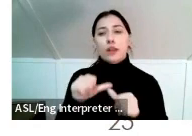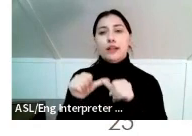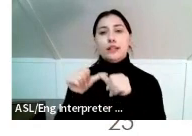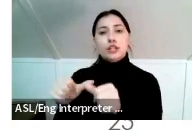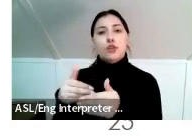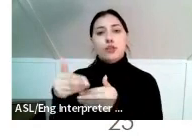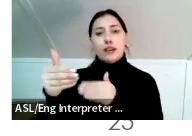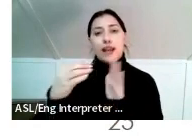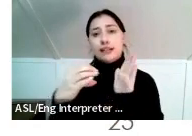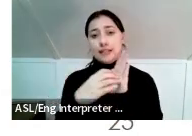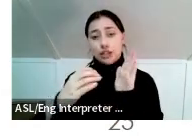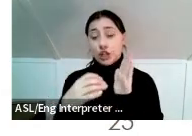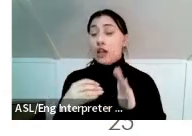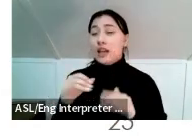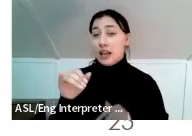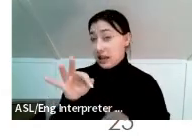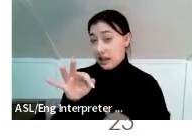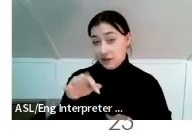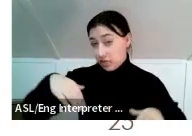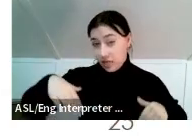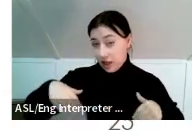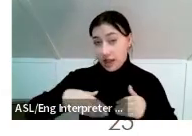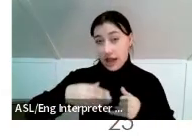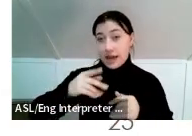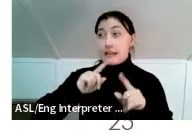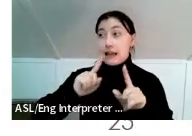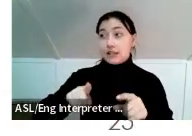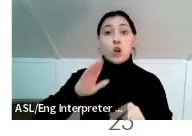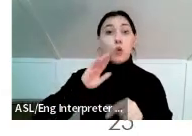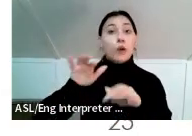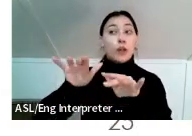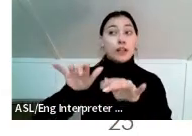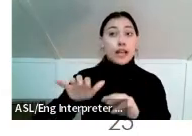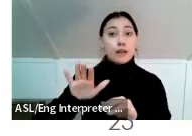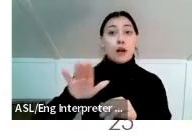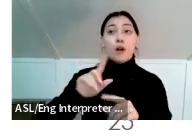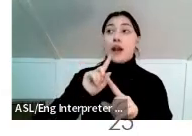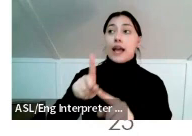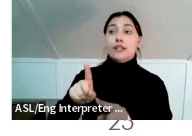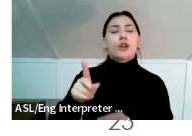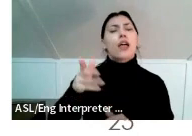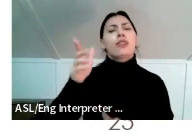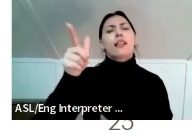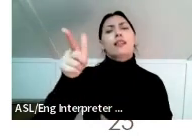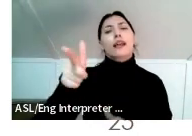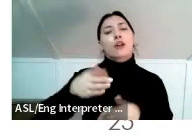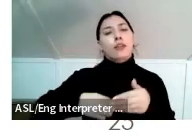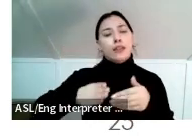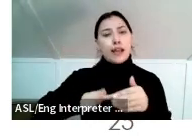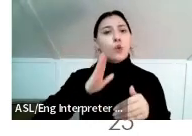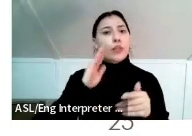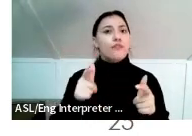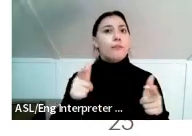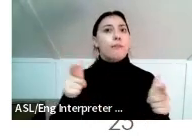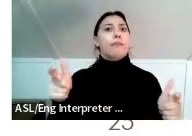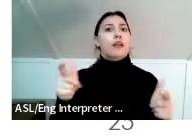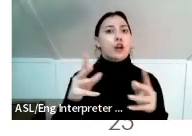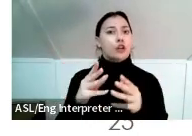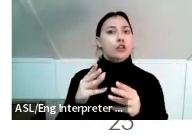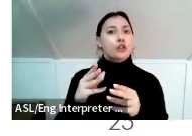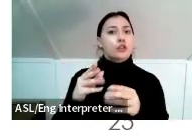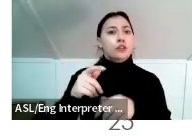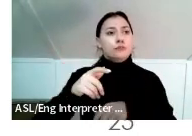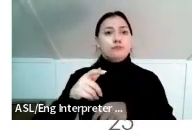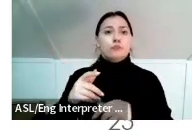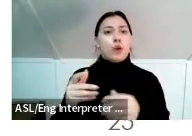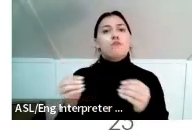if we have not answered your question yet, we will continue typing in answers and we will have a larger question section at the end. So if you file a 990